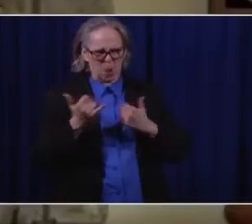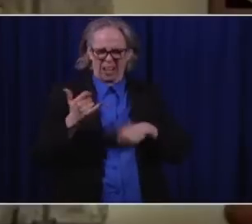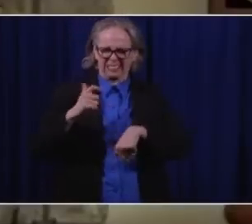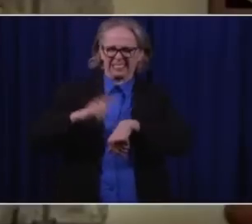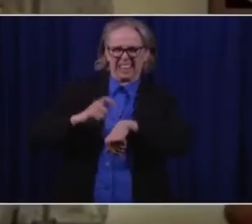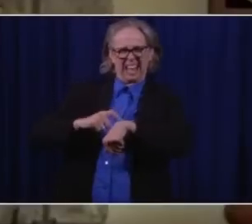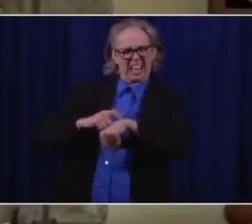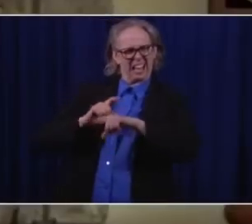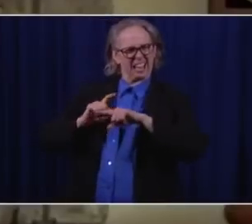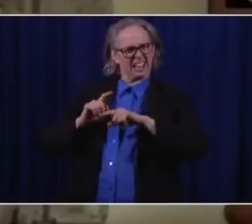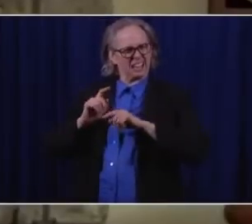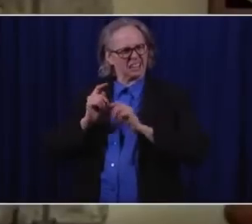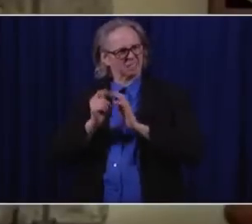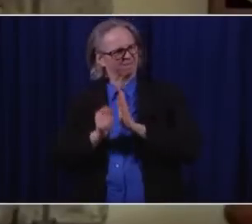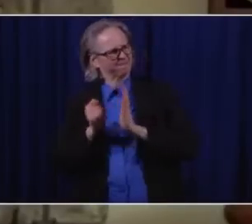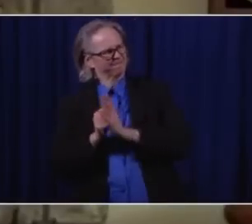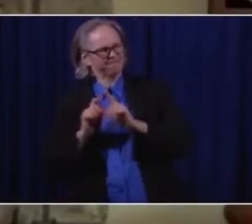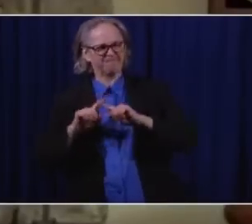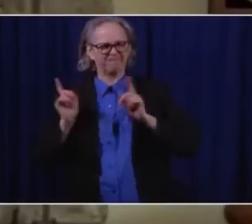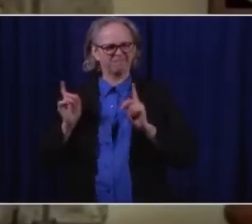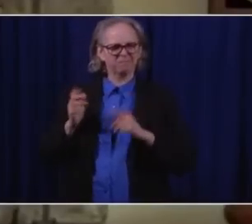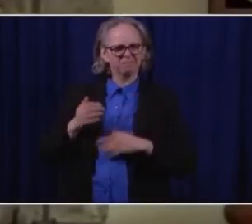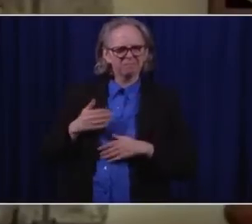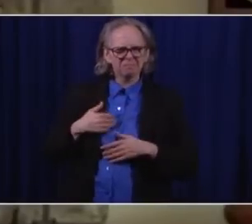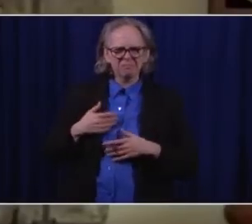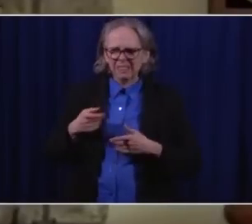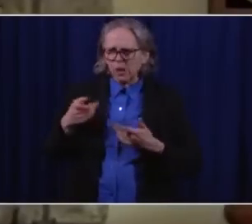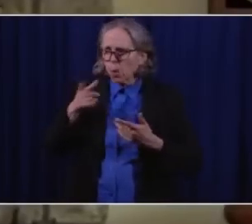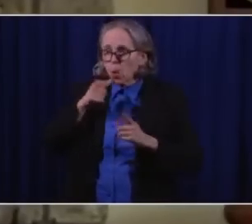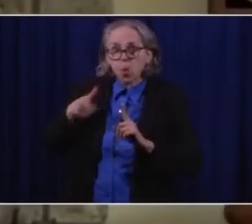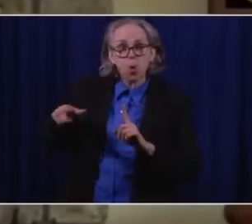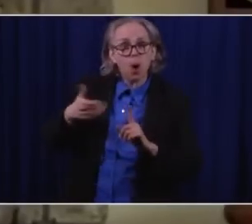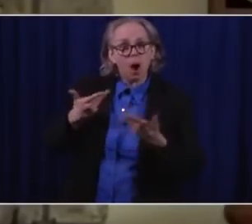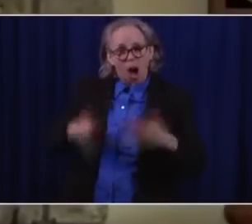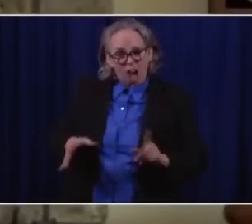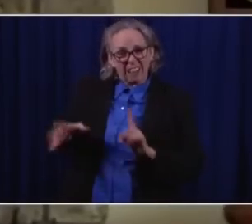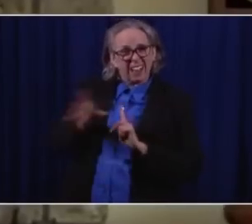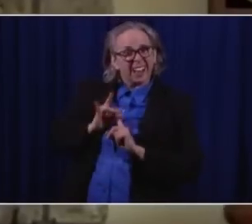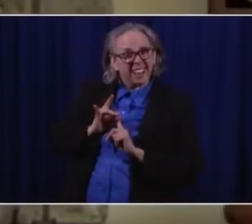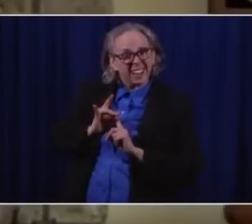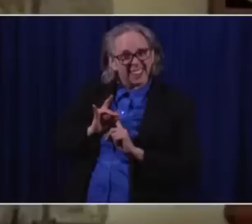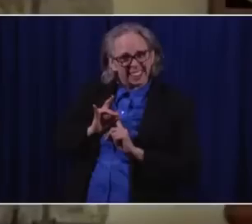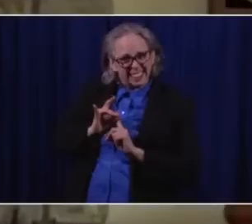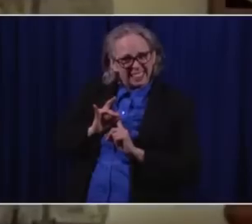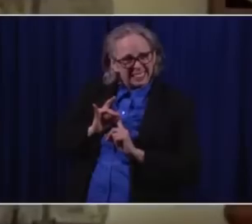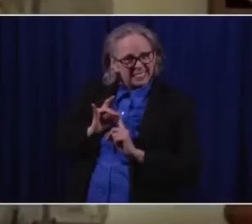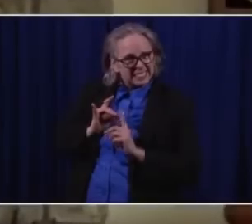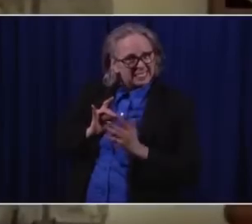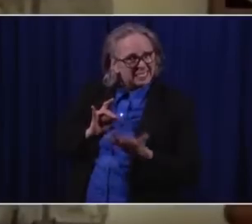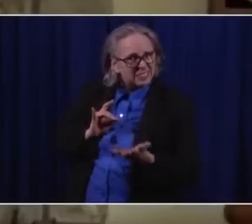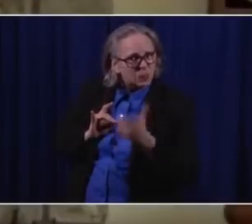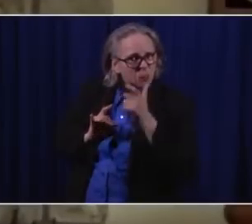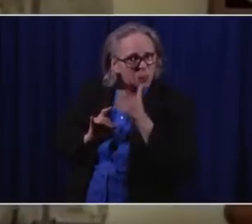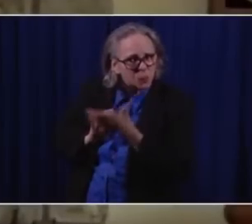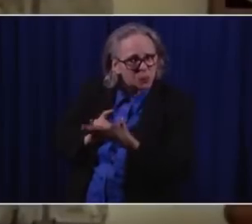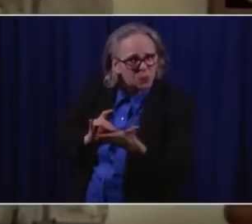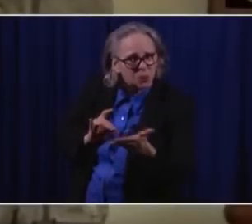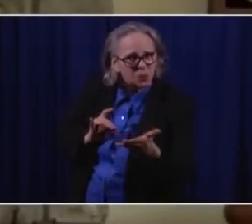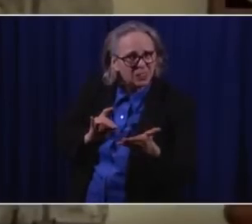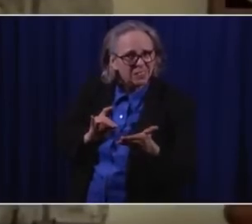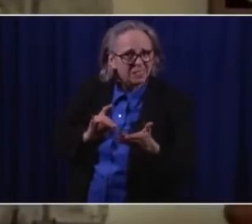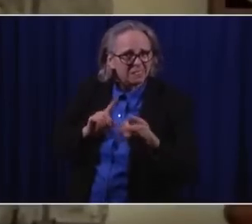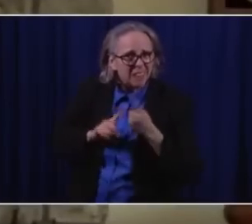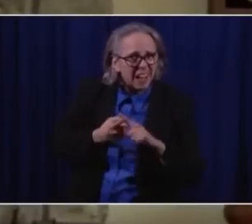the COVID and could spread it without knowing it. So again, it's, what we're trying to do is get